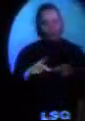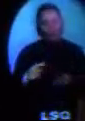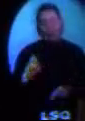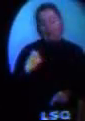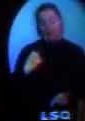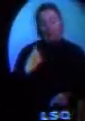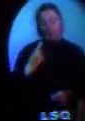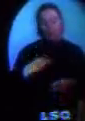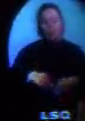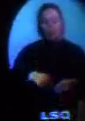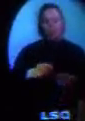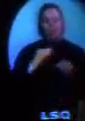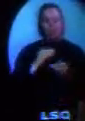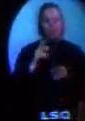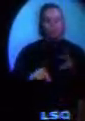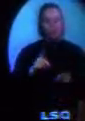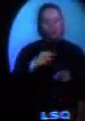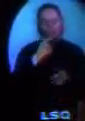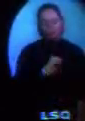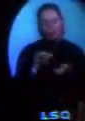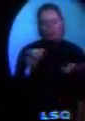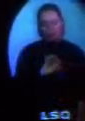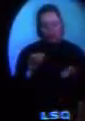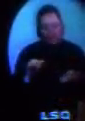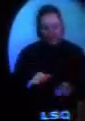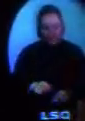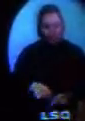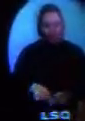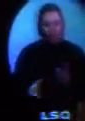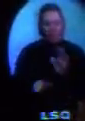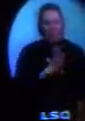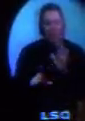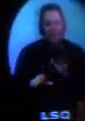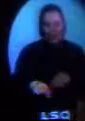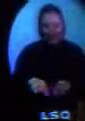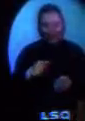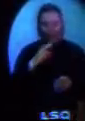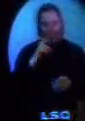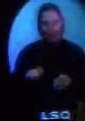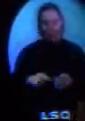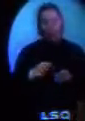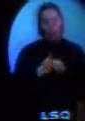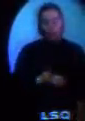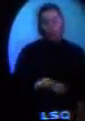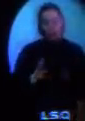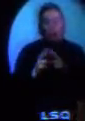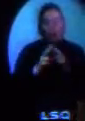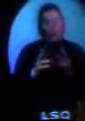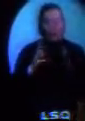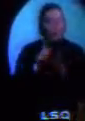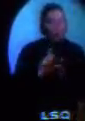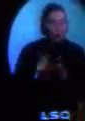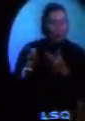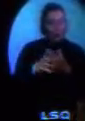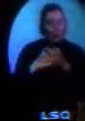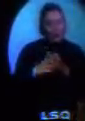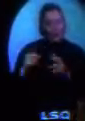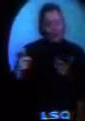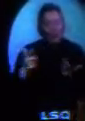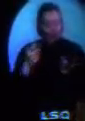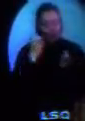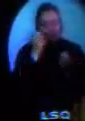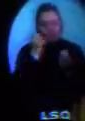could not happen, saying it would be unlawful, is my understanding of American law, to use it for any other purpose.